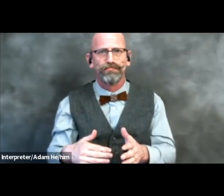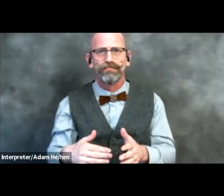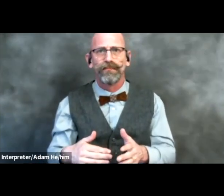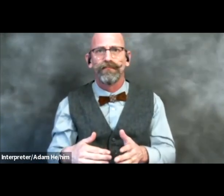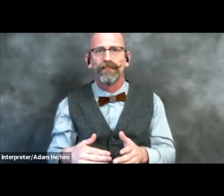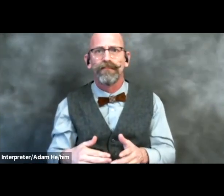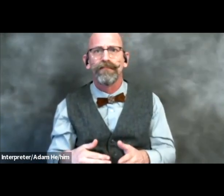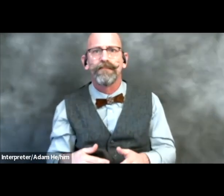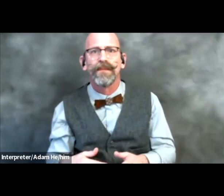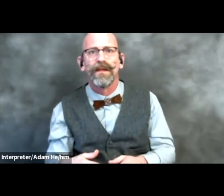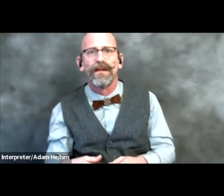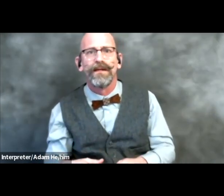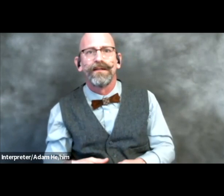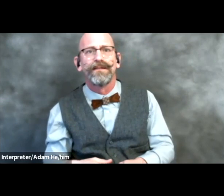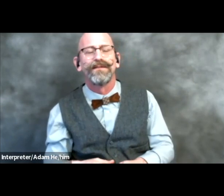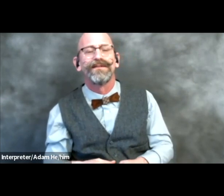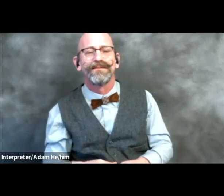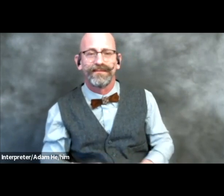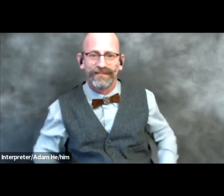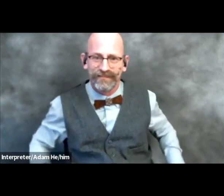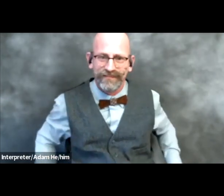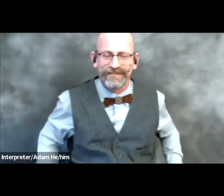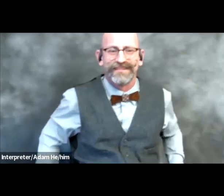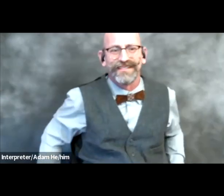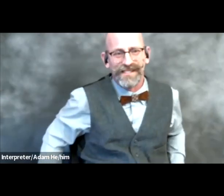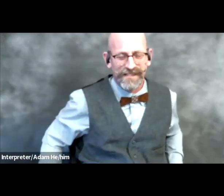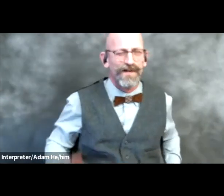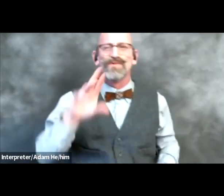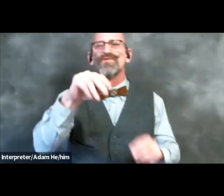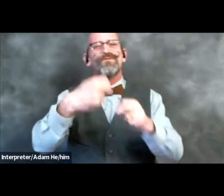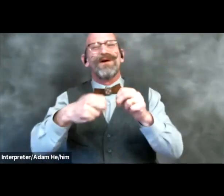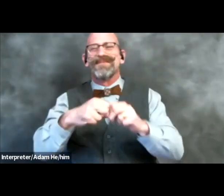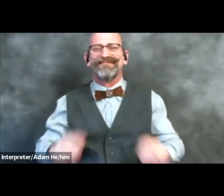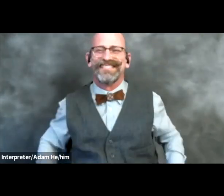Yep, just 1 second. We're seeing how we can fix that on the back end. Okay. No problem.